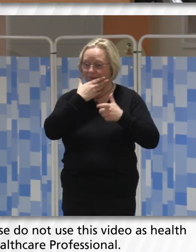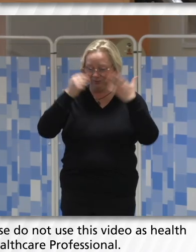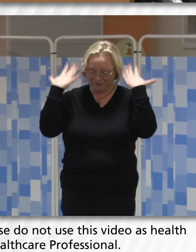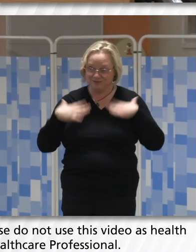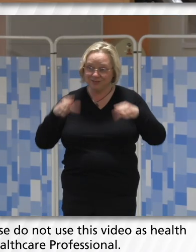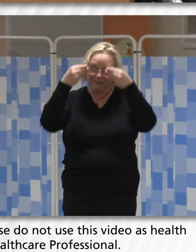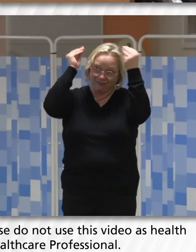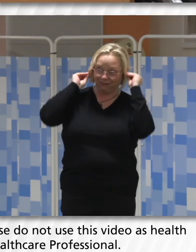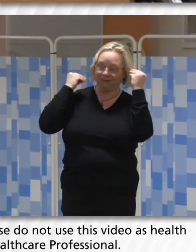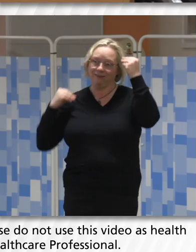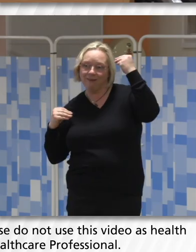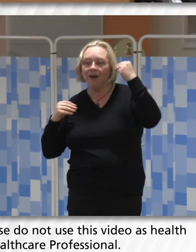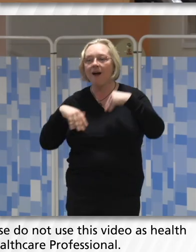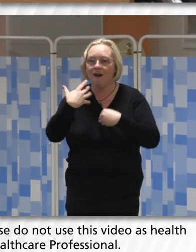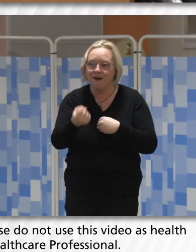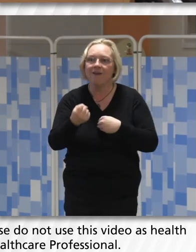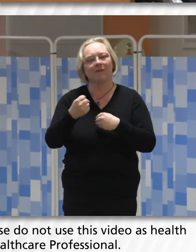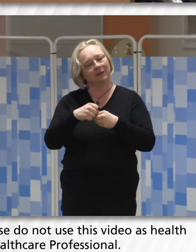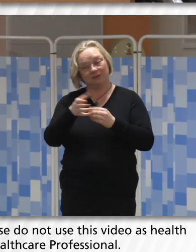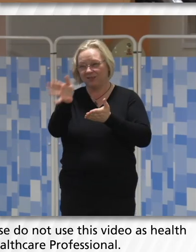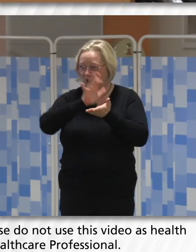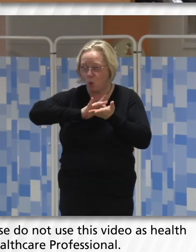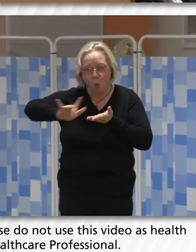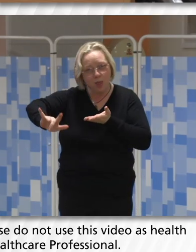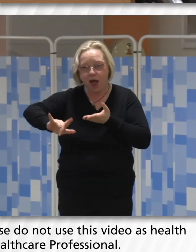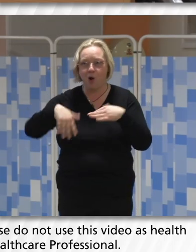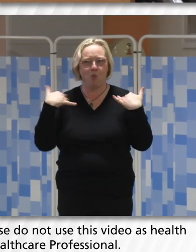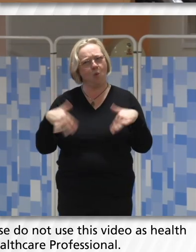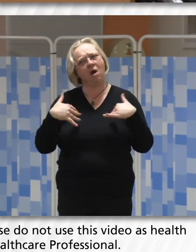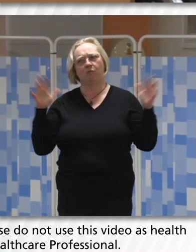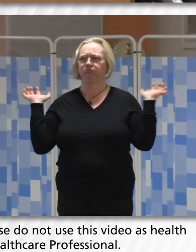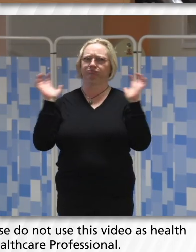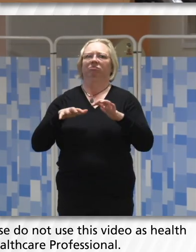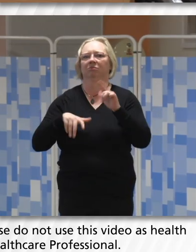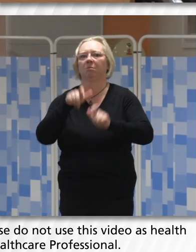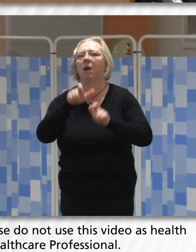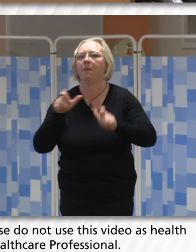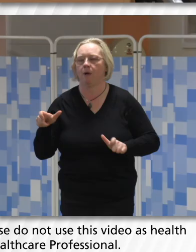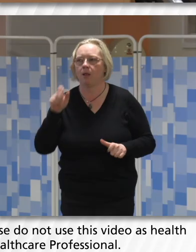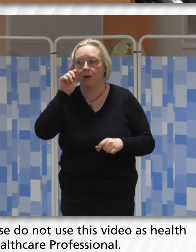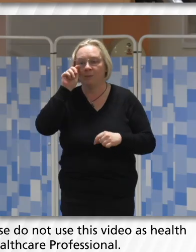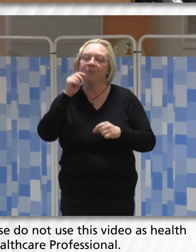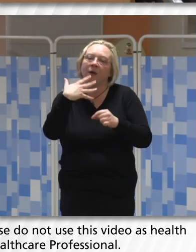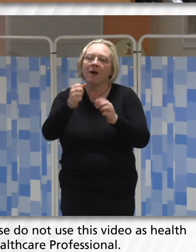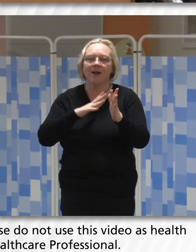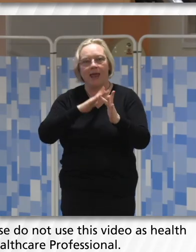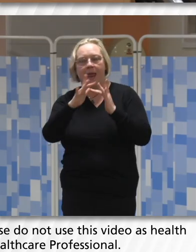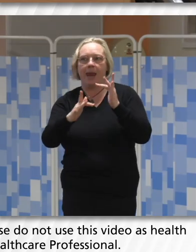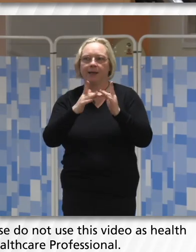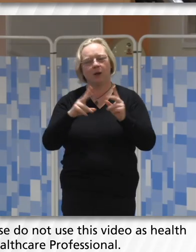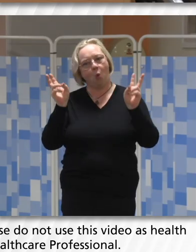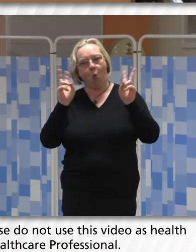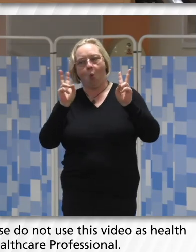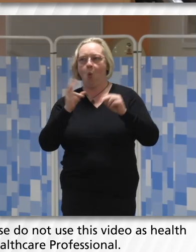Park. It was a sellout event, which was amazing to have so many people there. We had an internet sensation, Spudman,